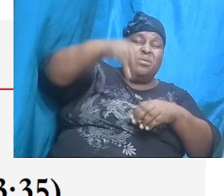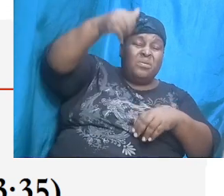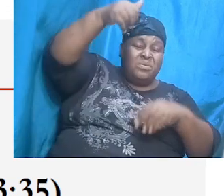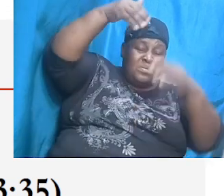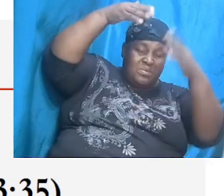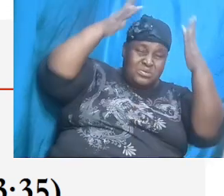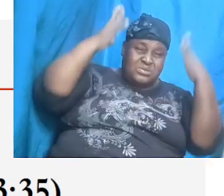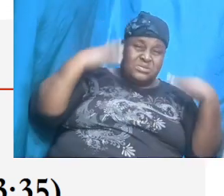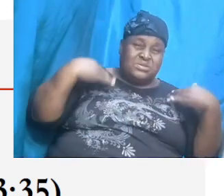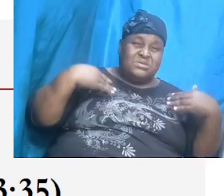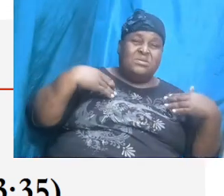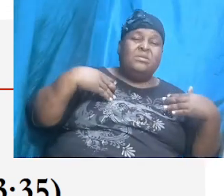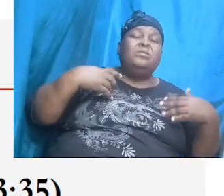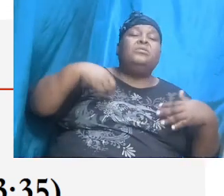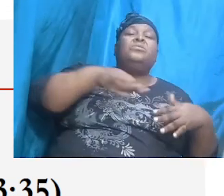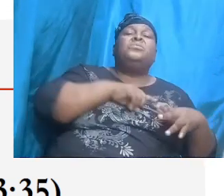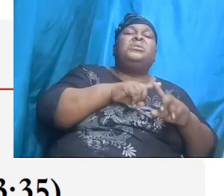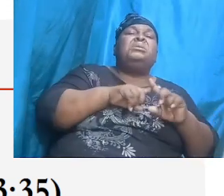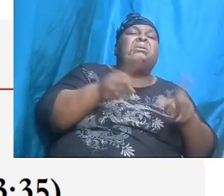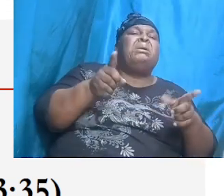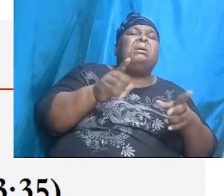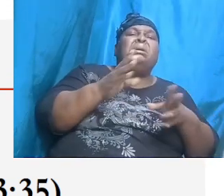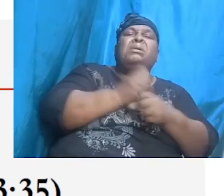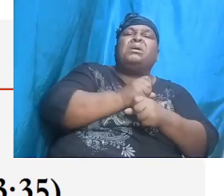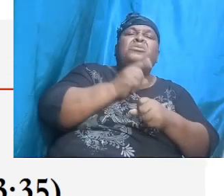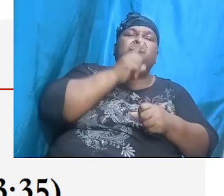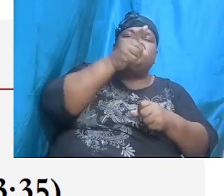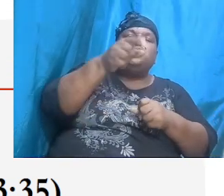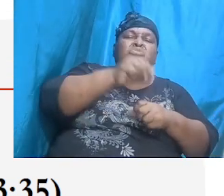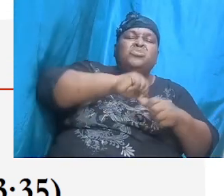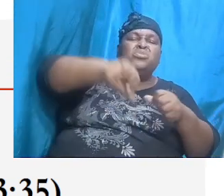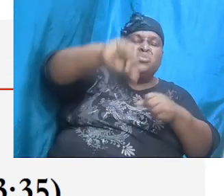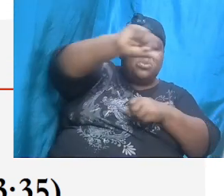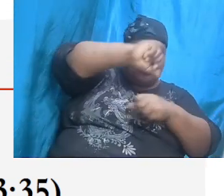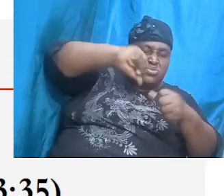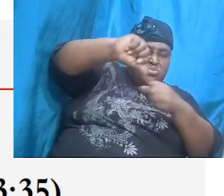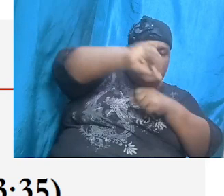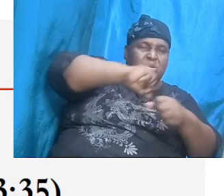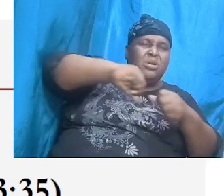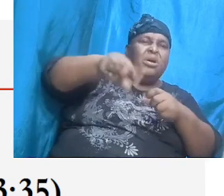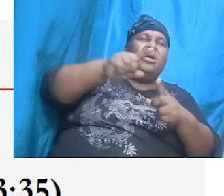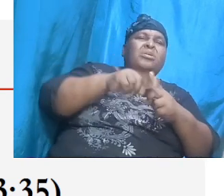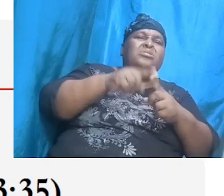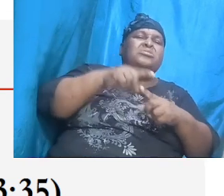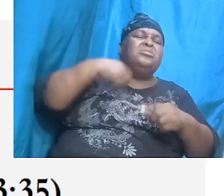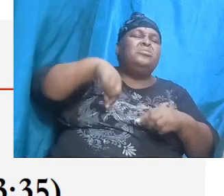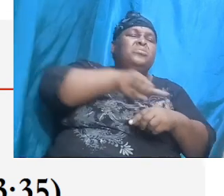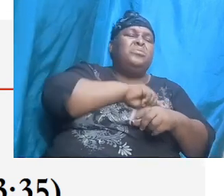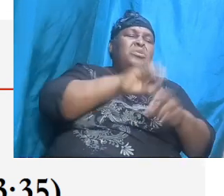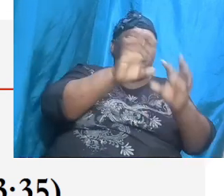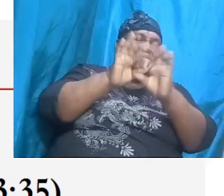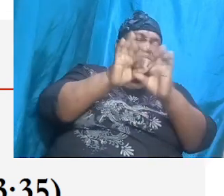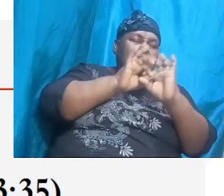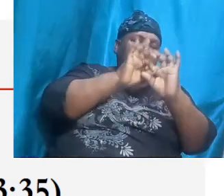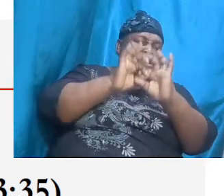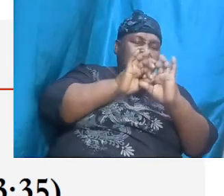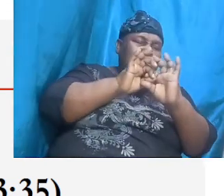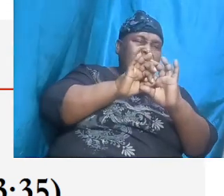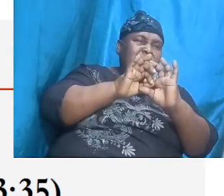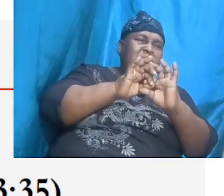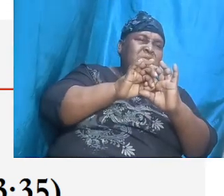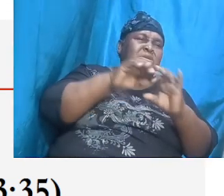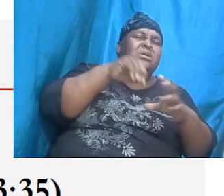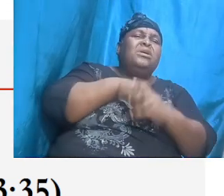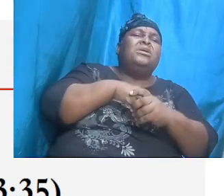you something? We cannot get the true anointing upon us until we are united in purpose. That's a